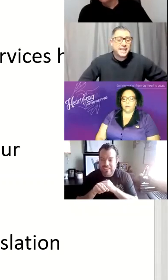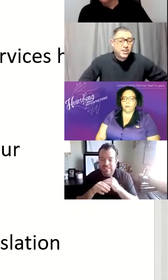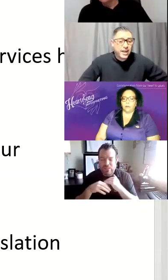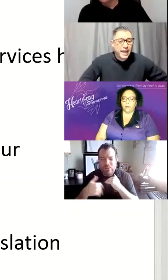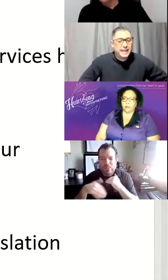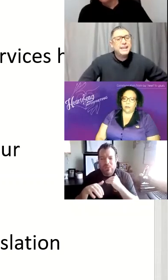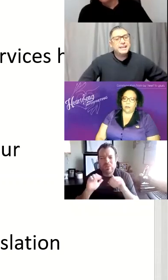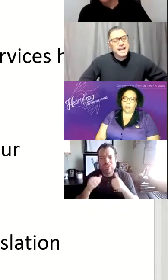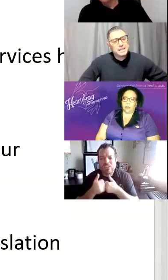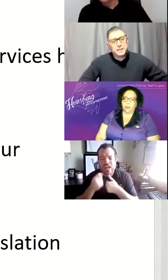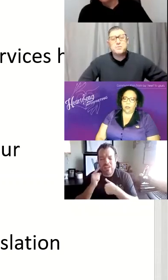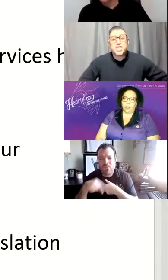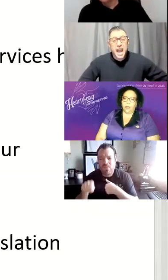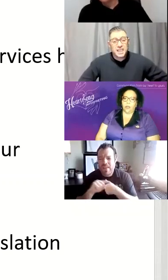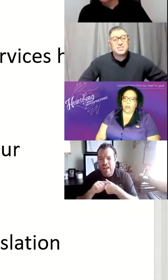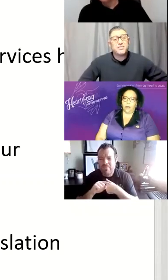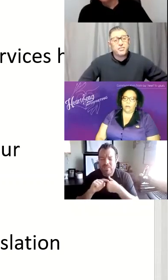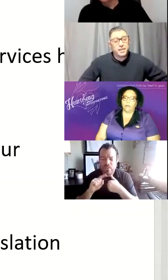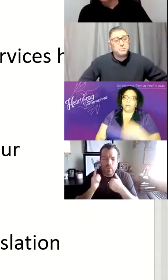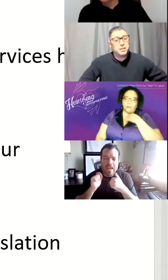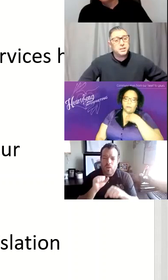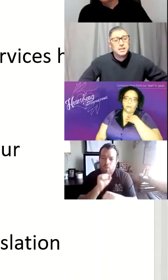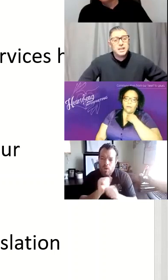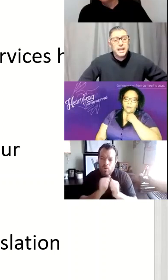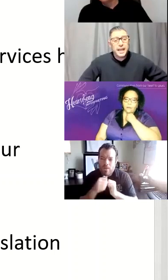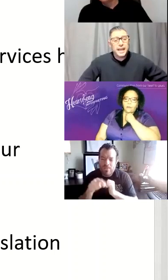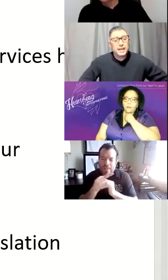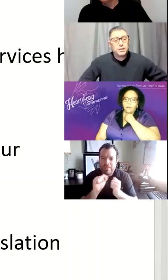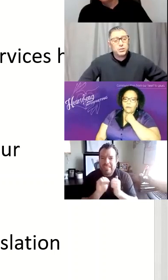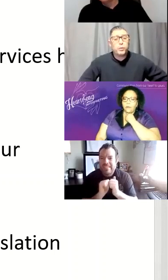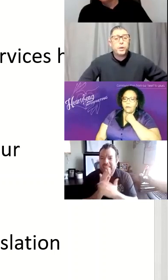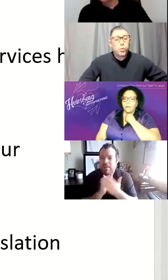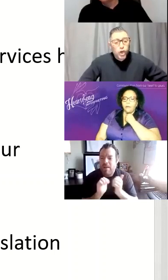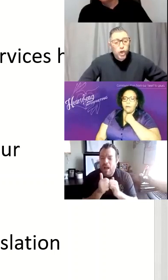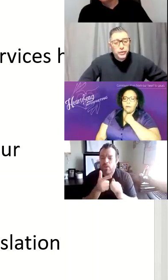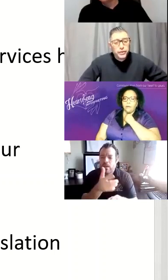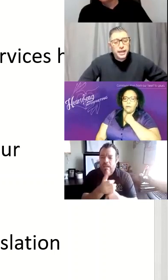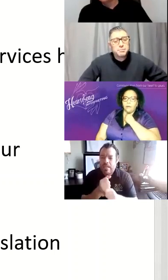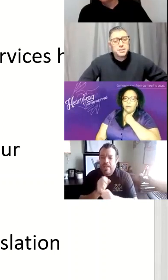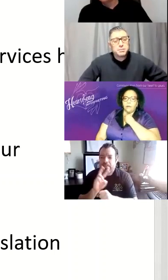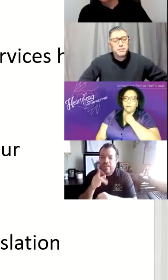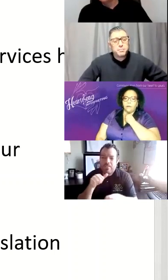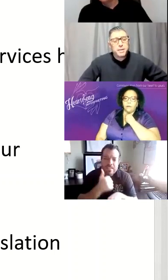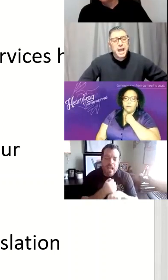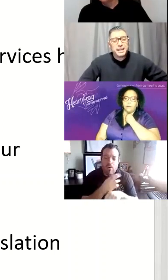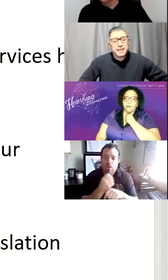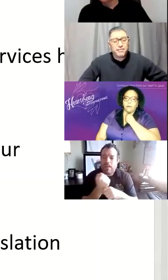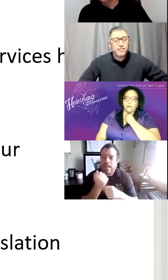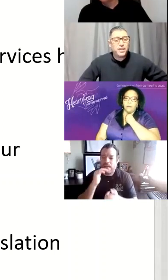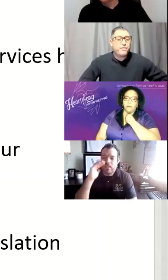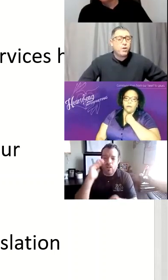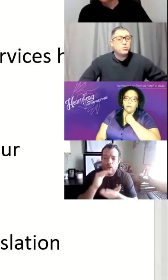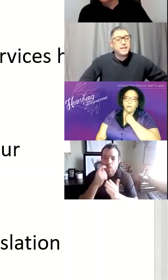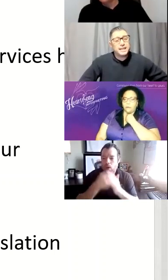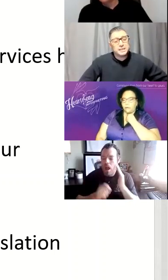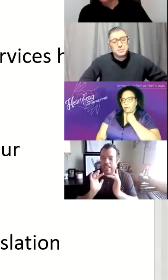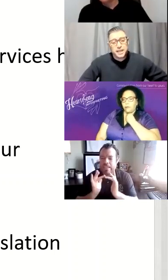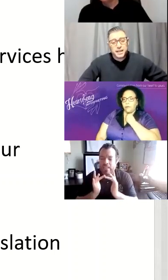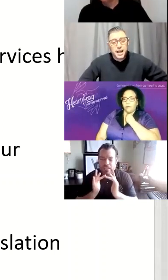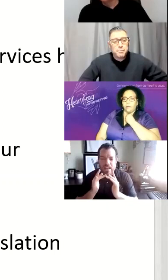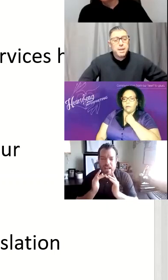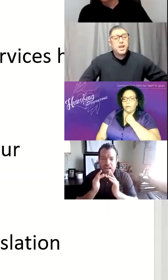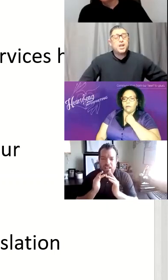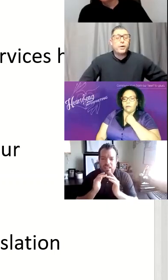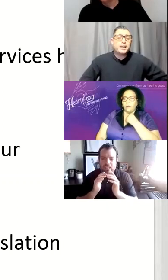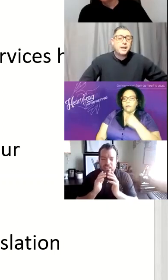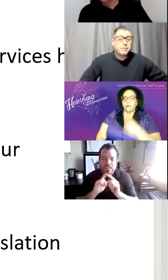to the internet, that's become challenging for them. And, you know, we work with them, some of them, on how to get video phones, how to get them set